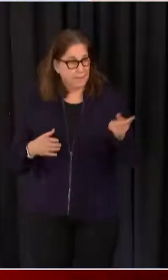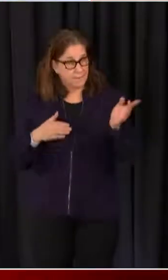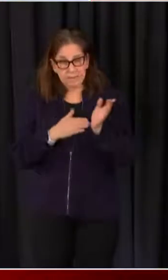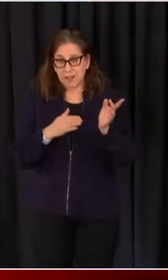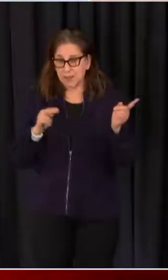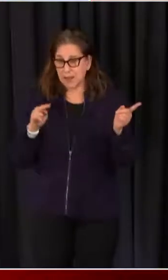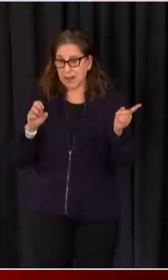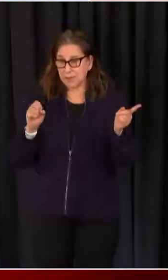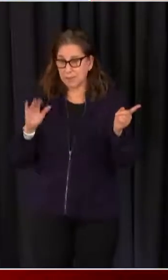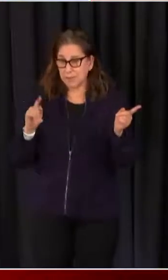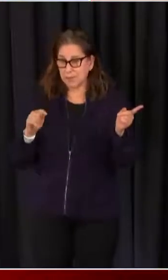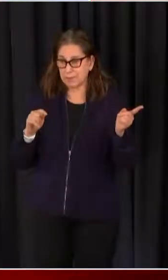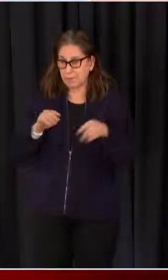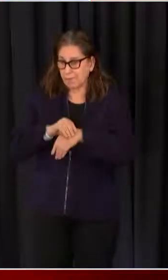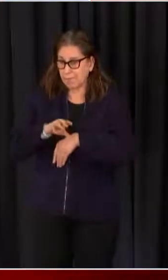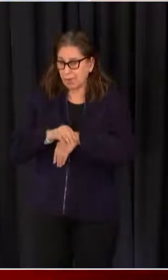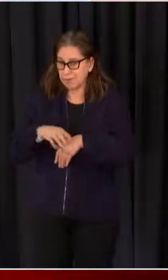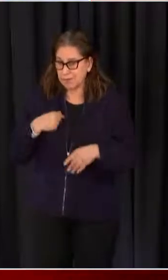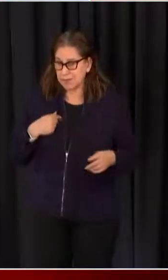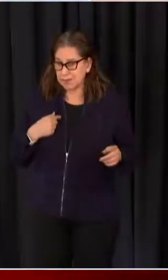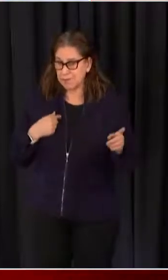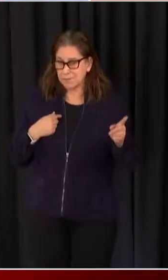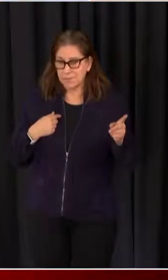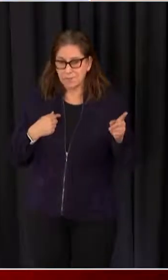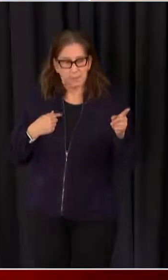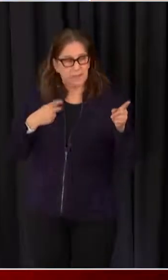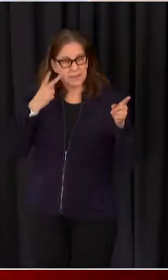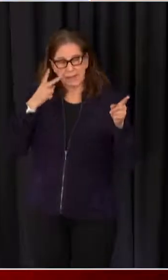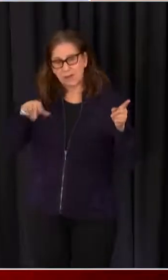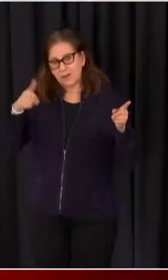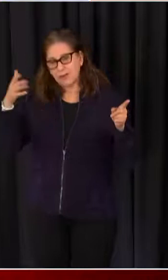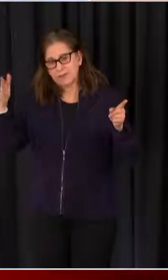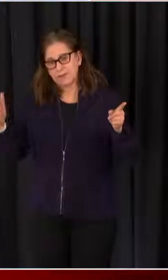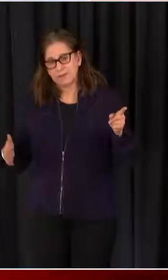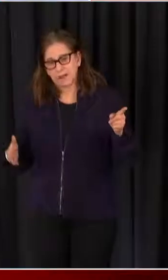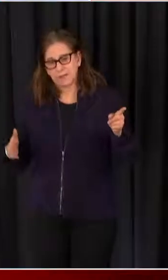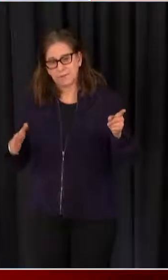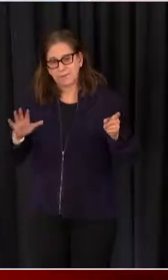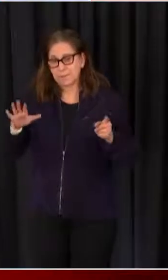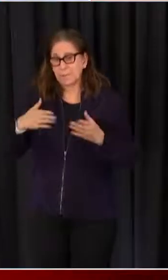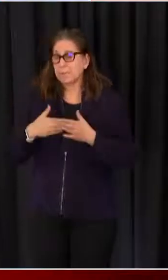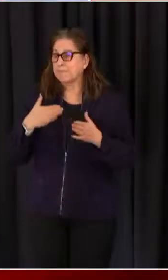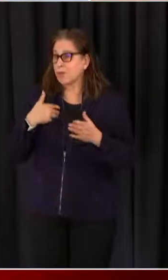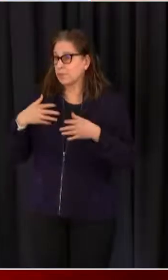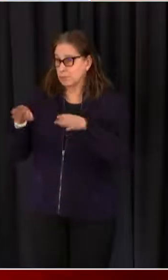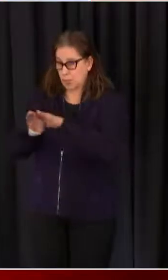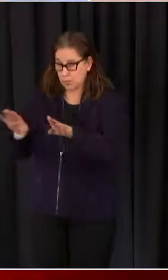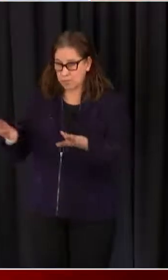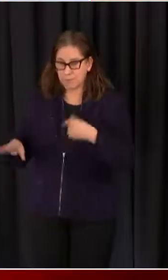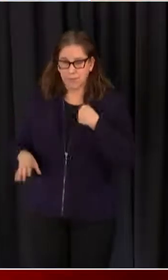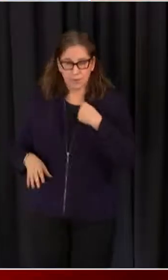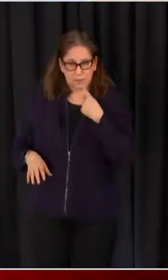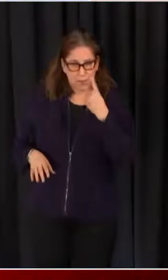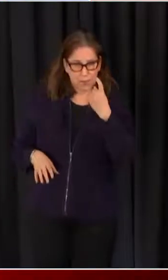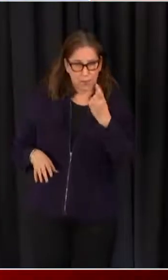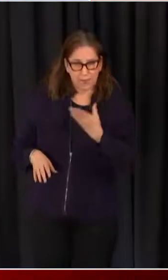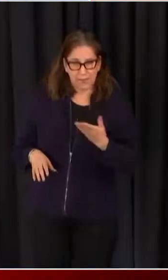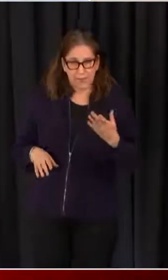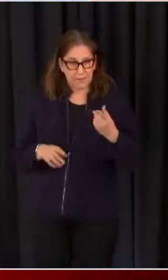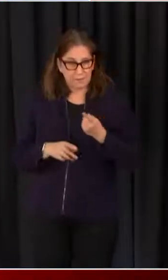advice, we'll get to the other side of it. And the last thing I'll say, even in the last several